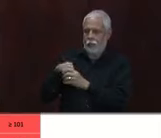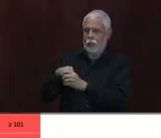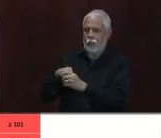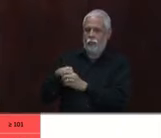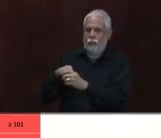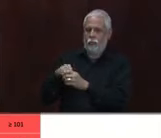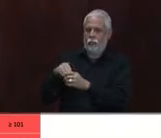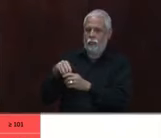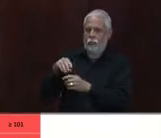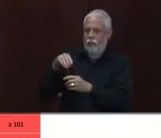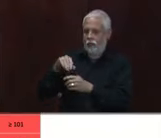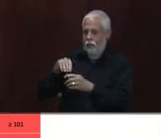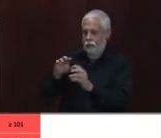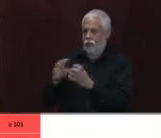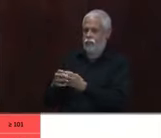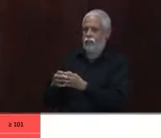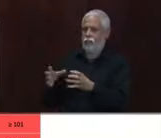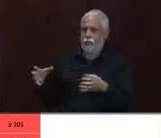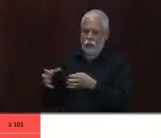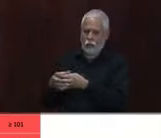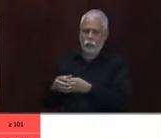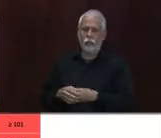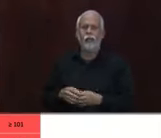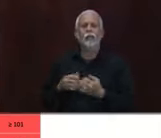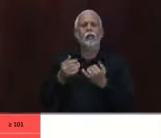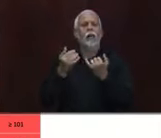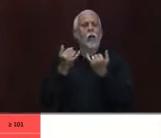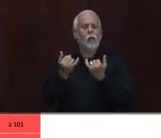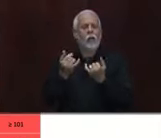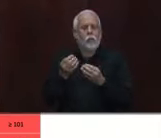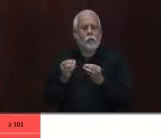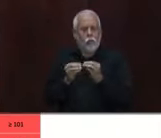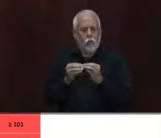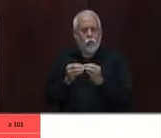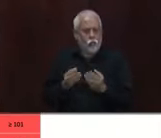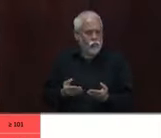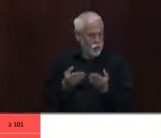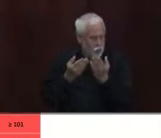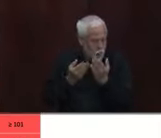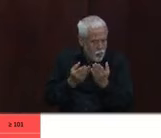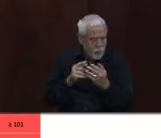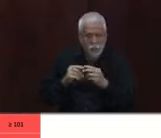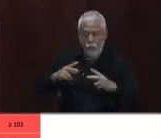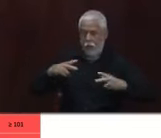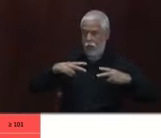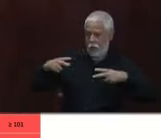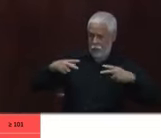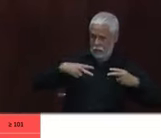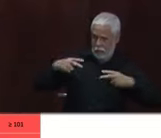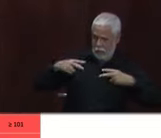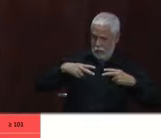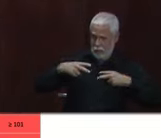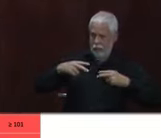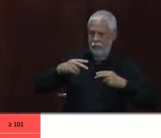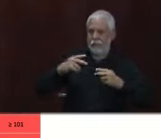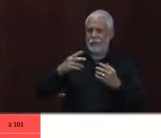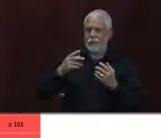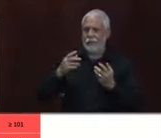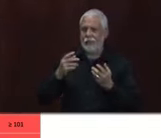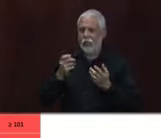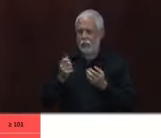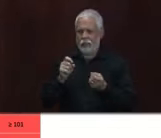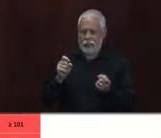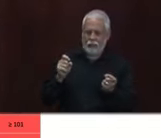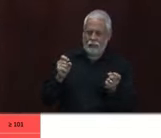gathering. I'd like to go into more detail about the recommendations for the holiday festivities, and this is where I kind of like